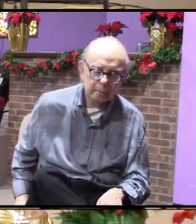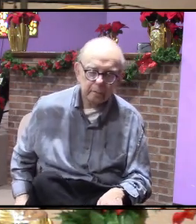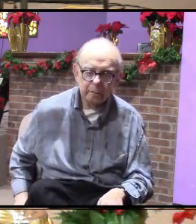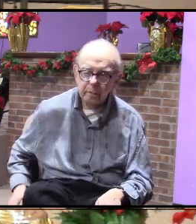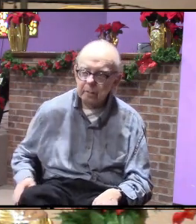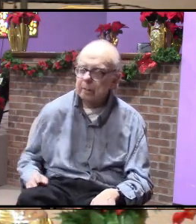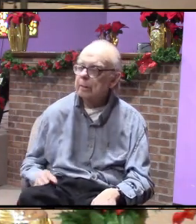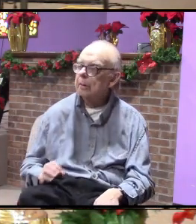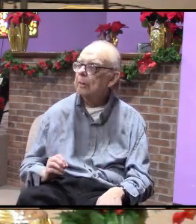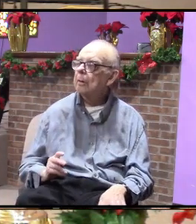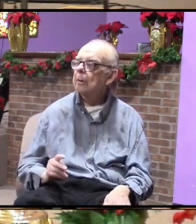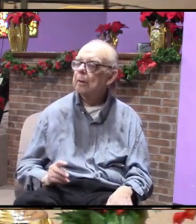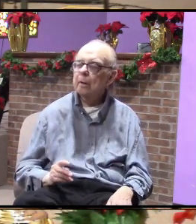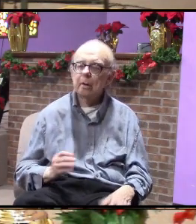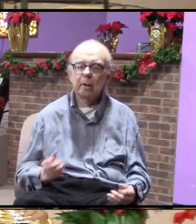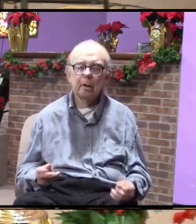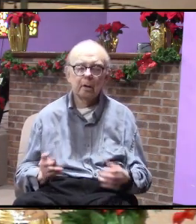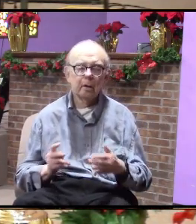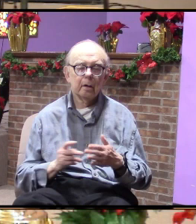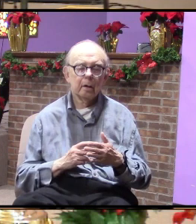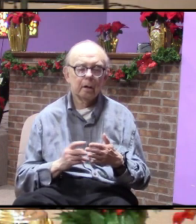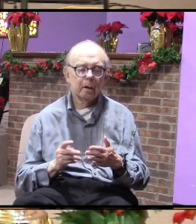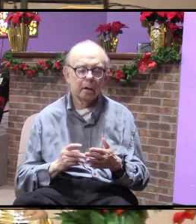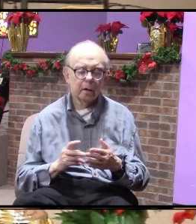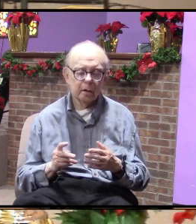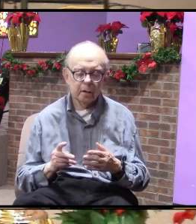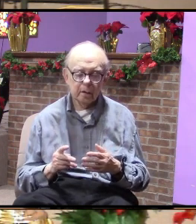Okay. Now the Psalms